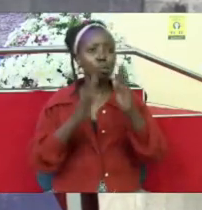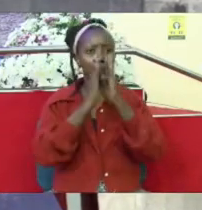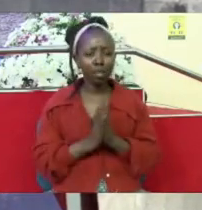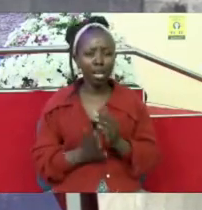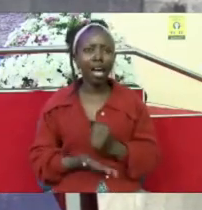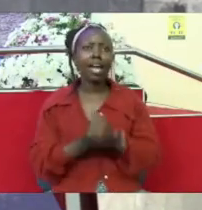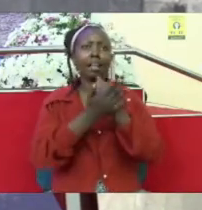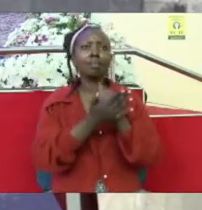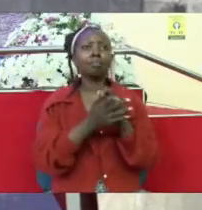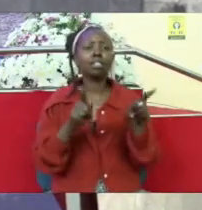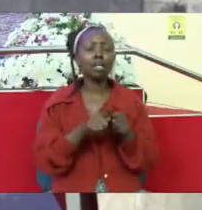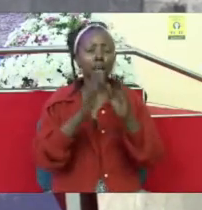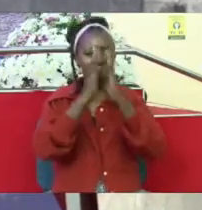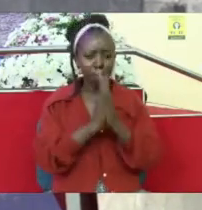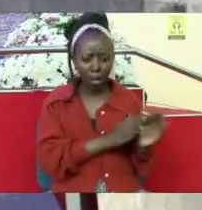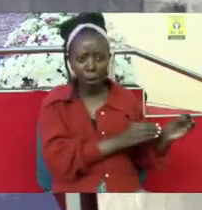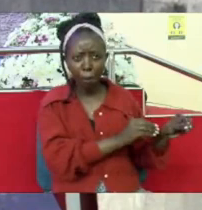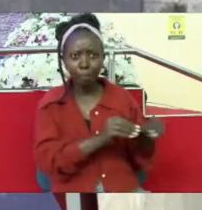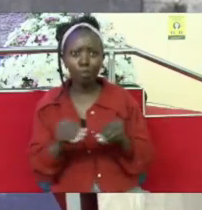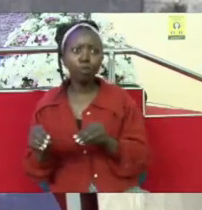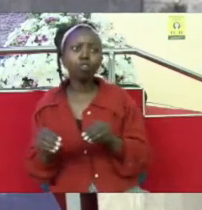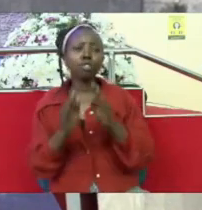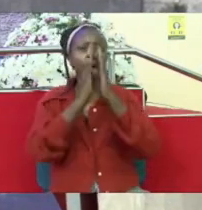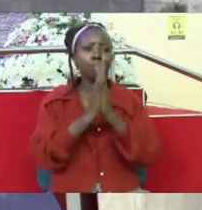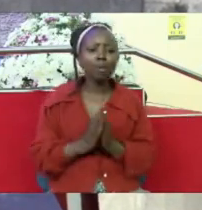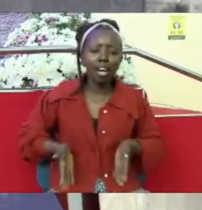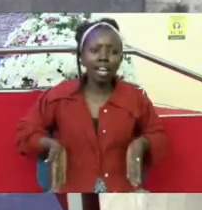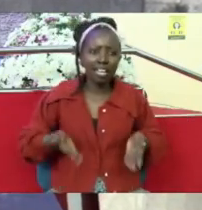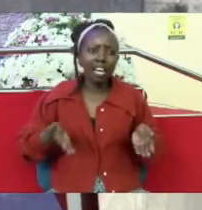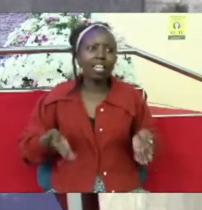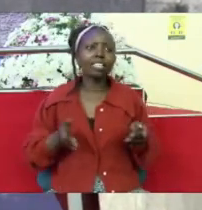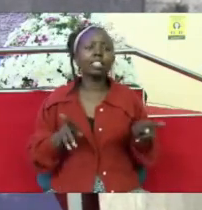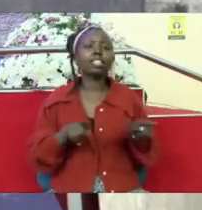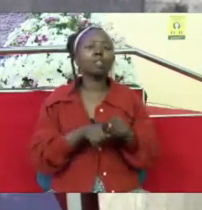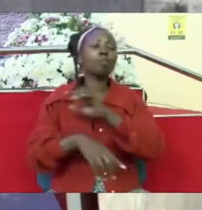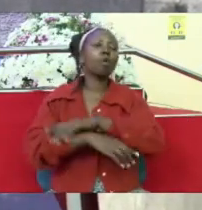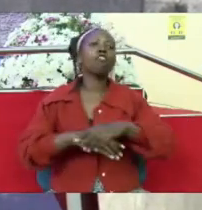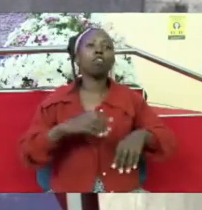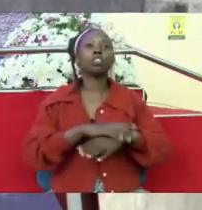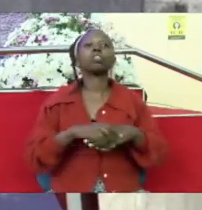moves. Inaongezea. Prayer encourages. Maombi yanatia moyo. Prayer comforts. Maombi yanapea tulizo.